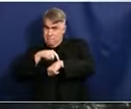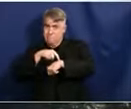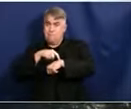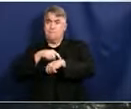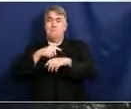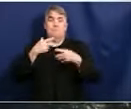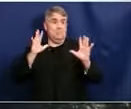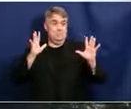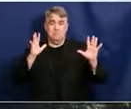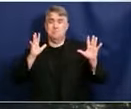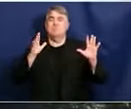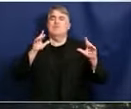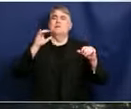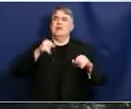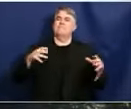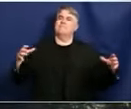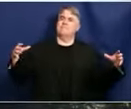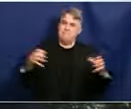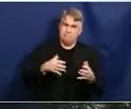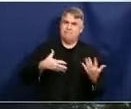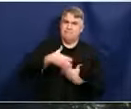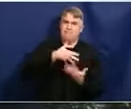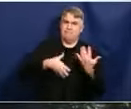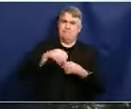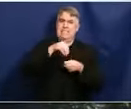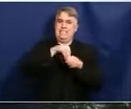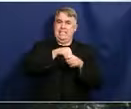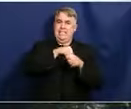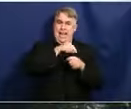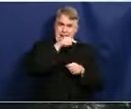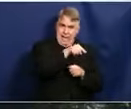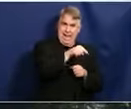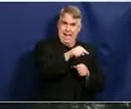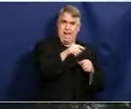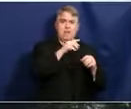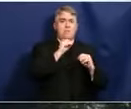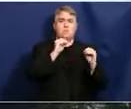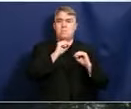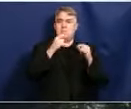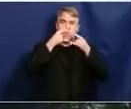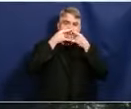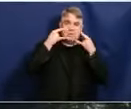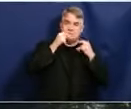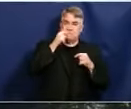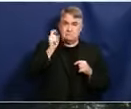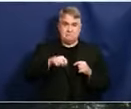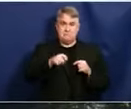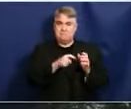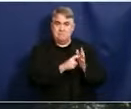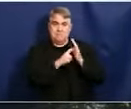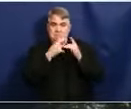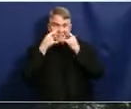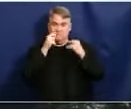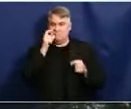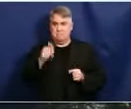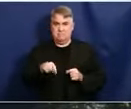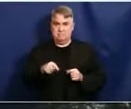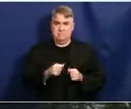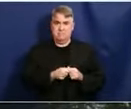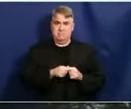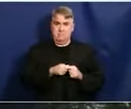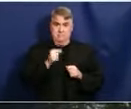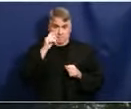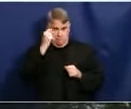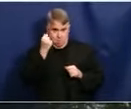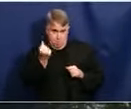who are fully vaccinated without a mask. And again, I talked to a couple folks today who were, they had both